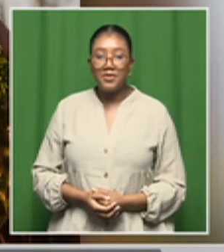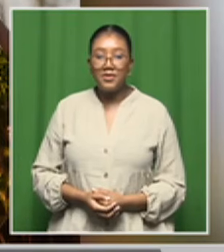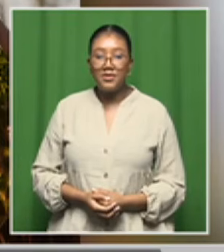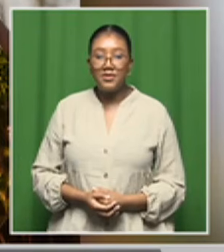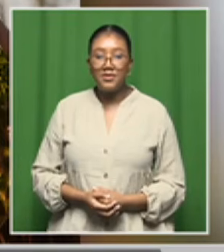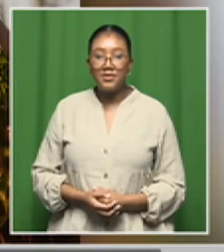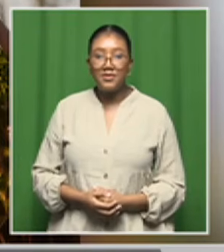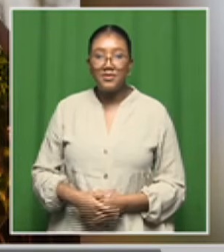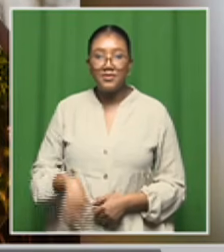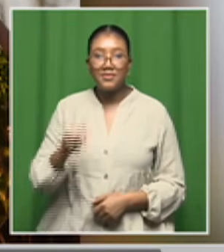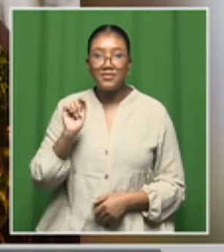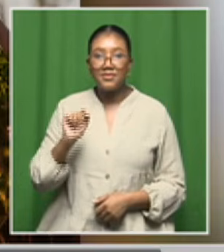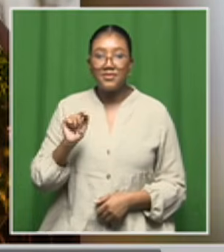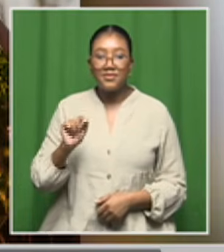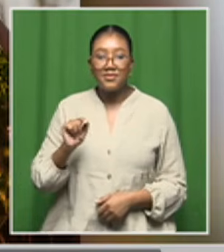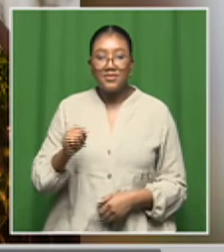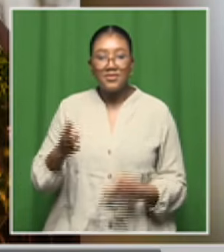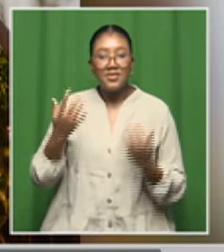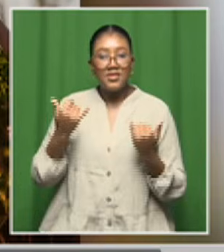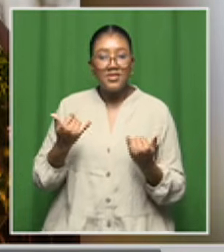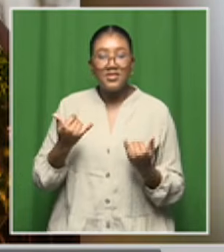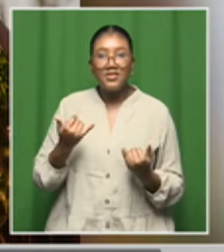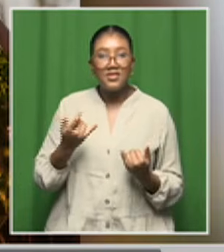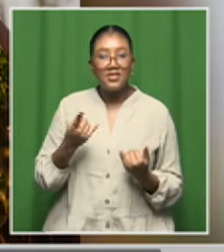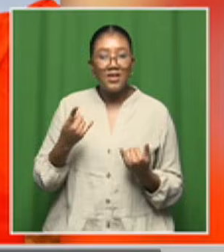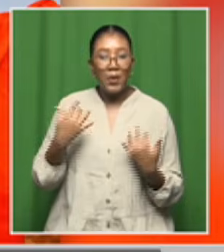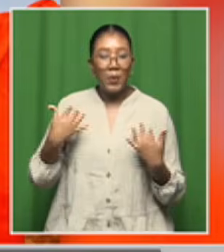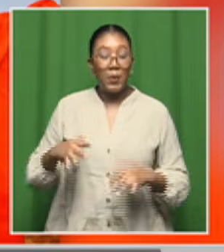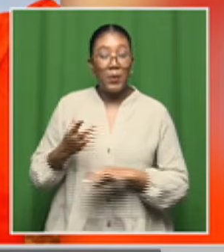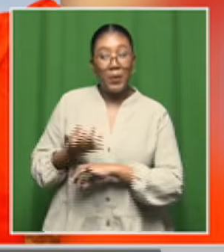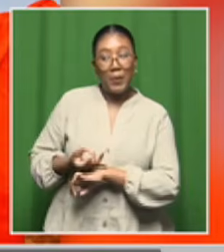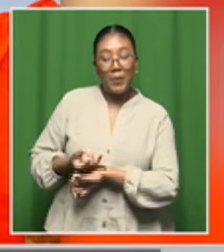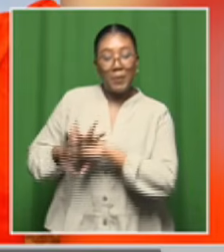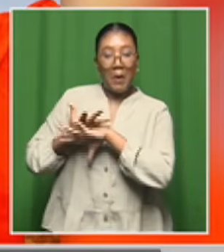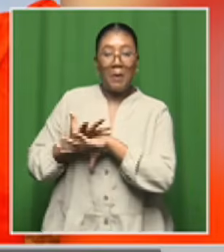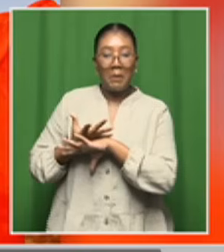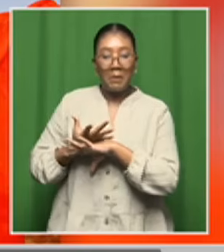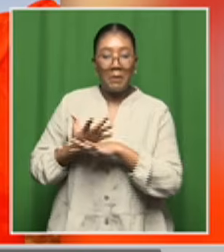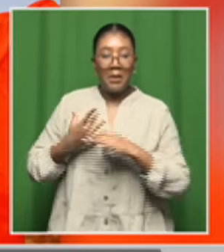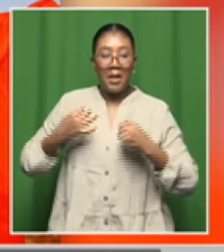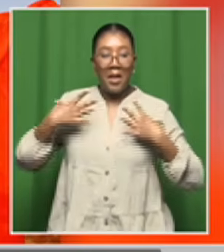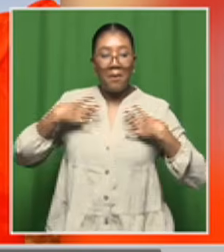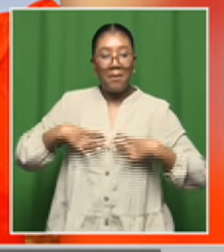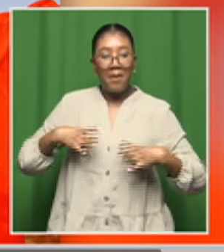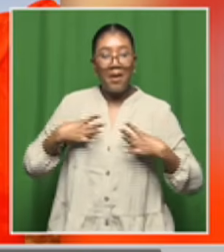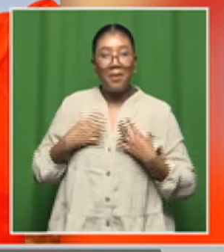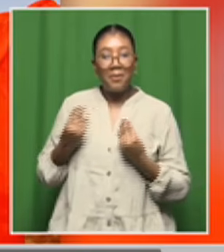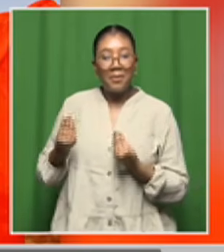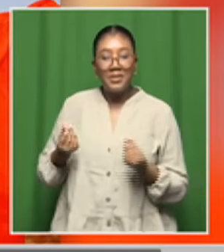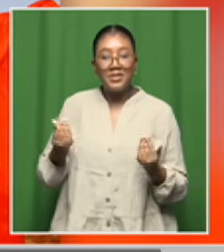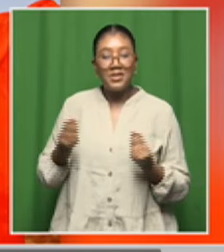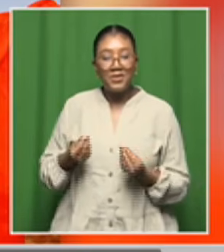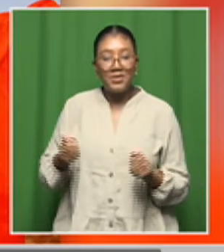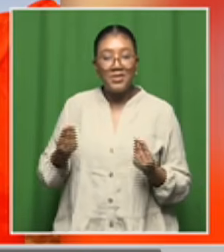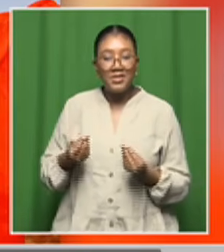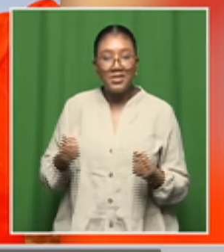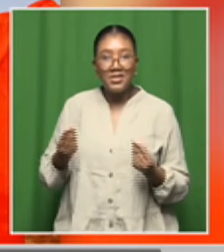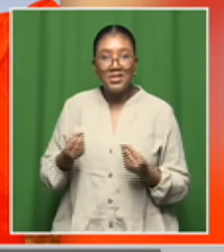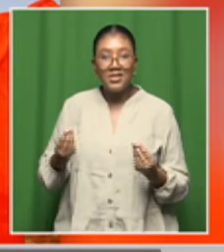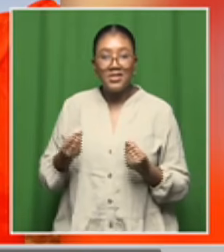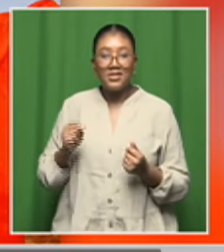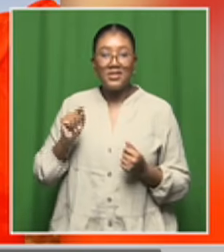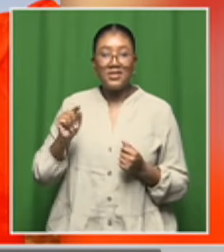of silk itself. I mean, it's obviously a luxury material, but tell us a little bit more about what those natural